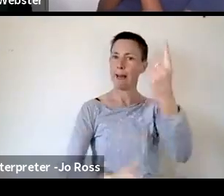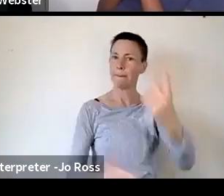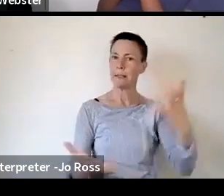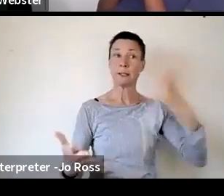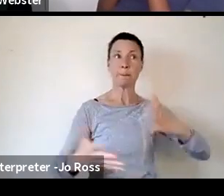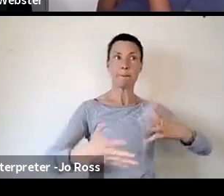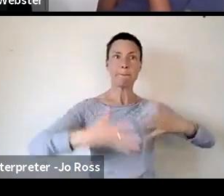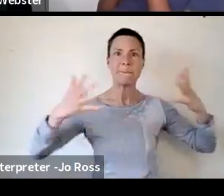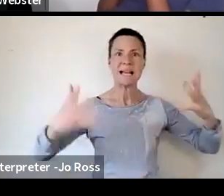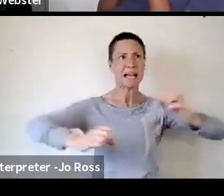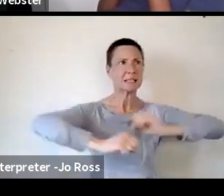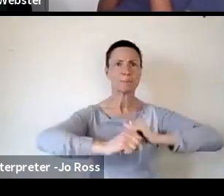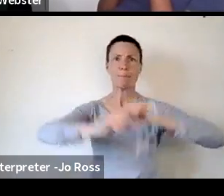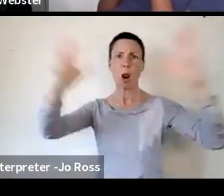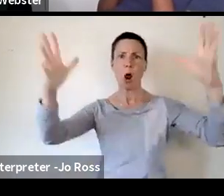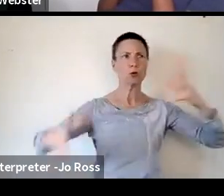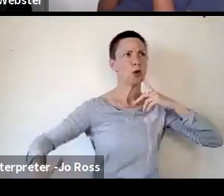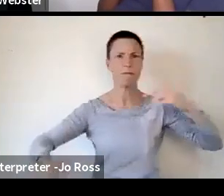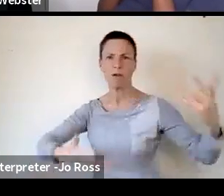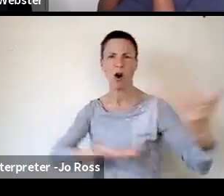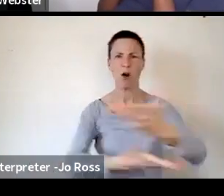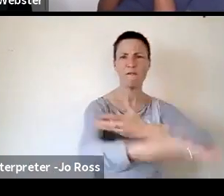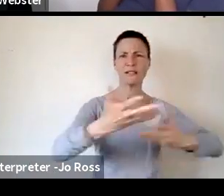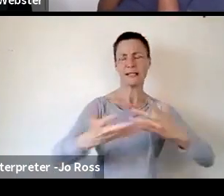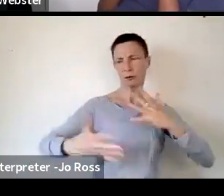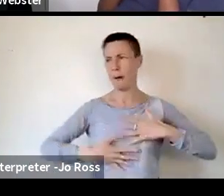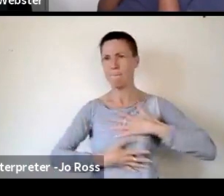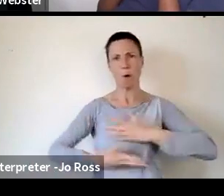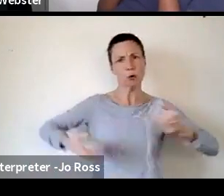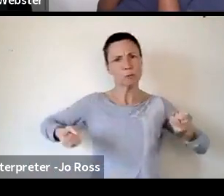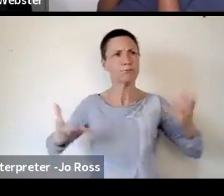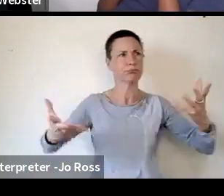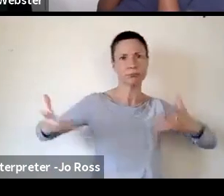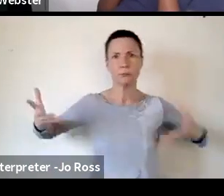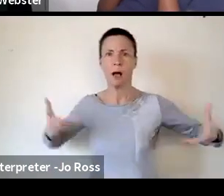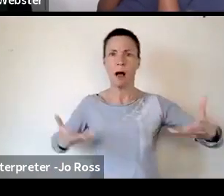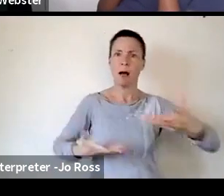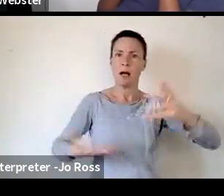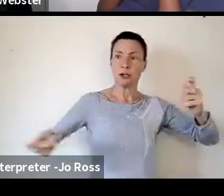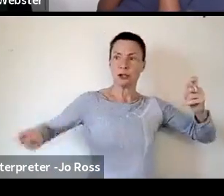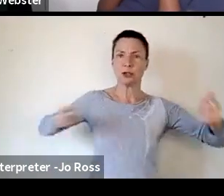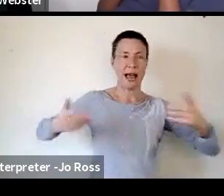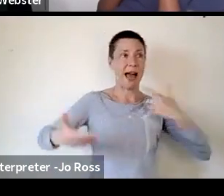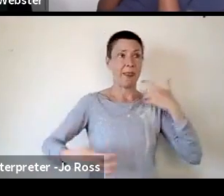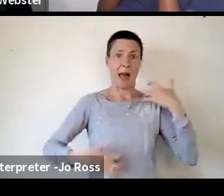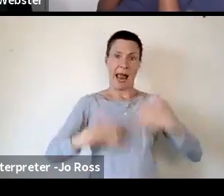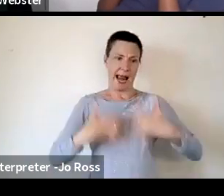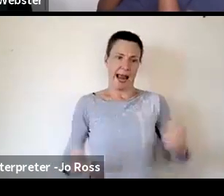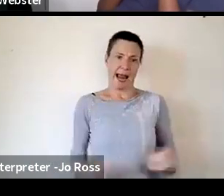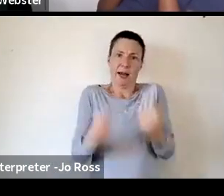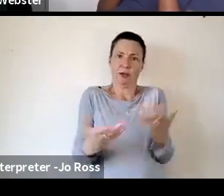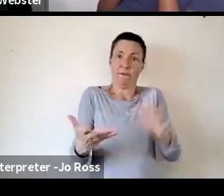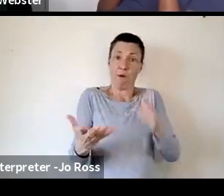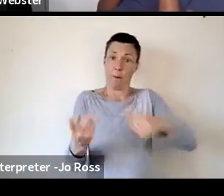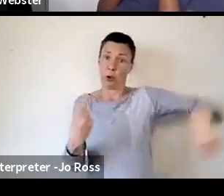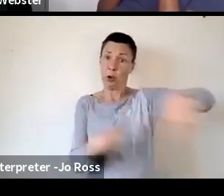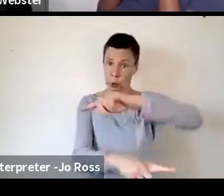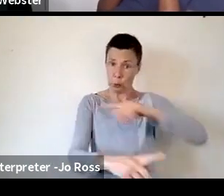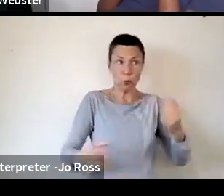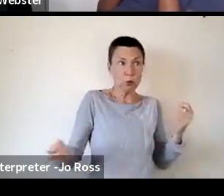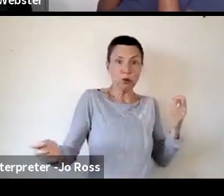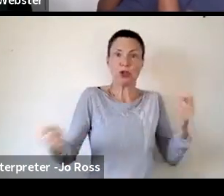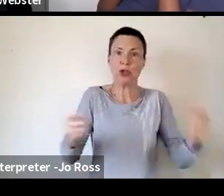big explosions of conversation and emotion, and certainly a drive from all of you guys and